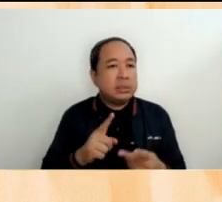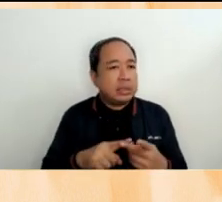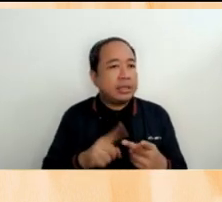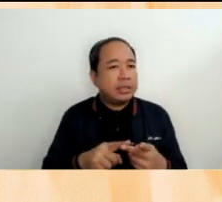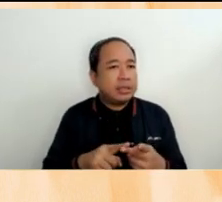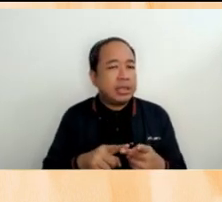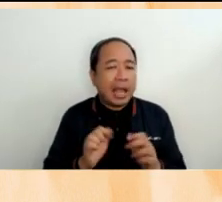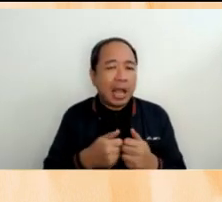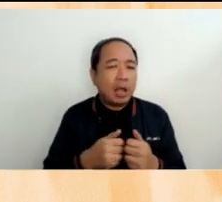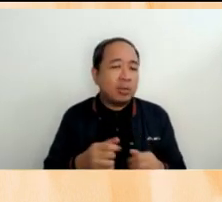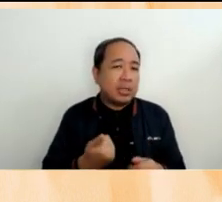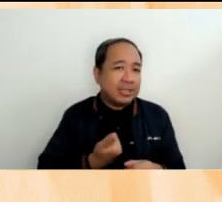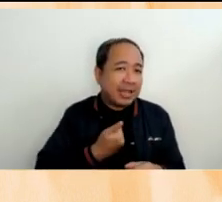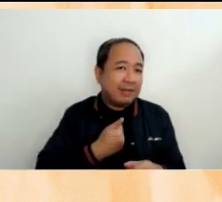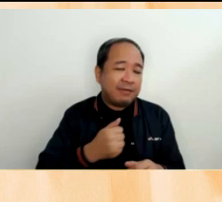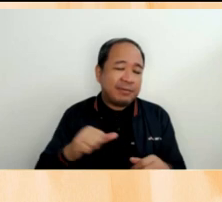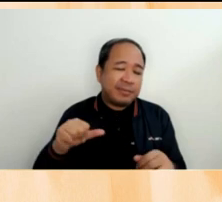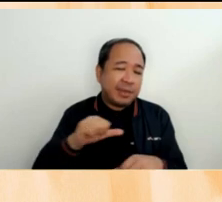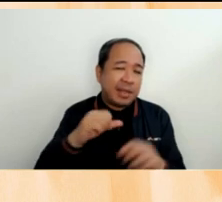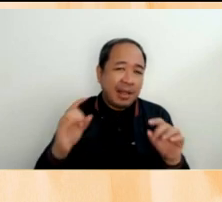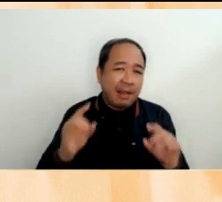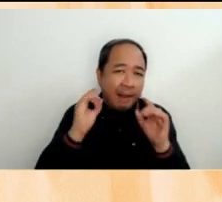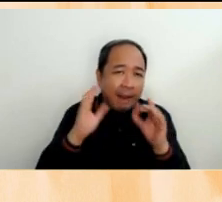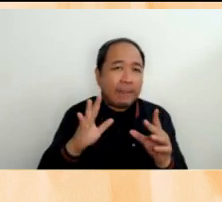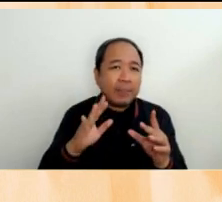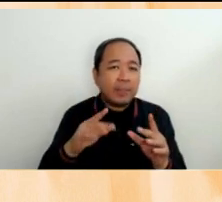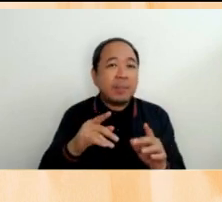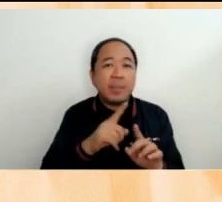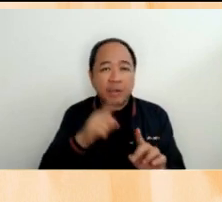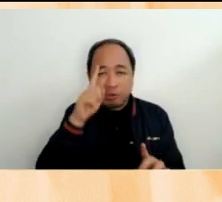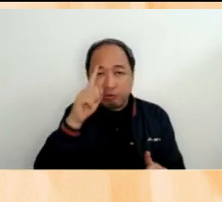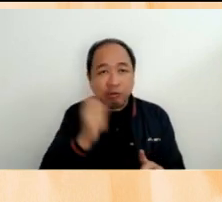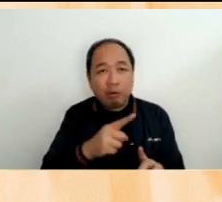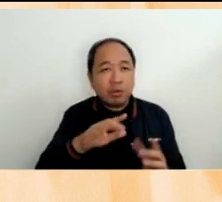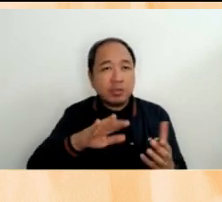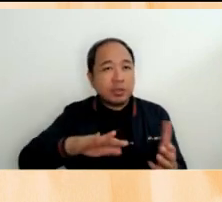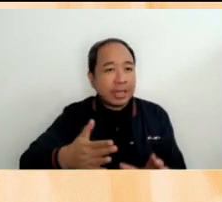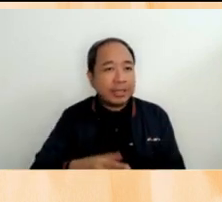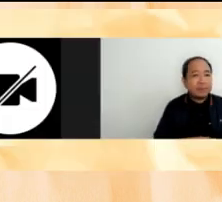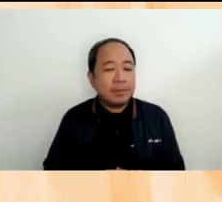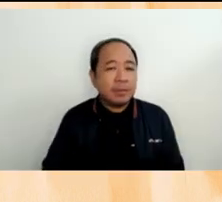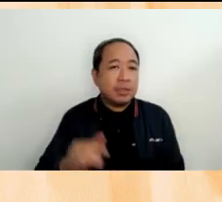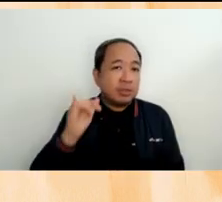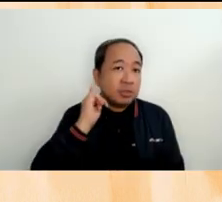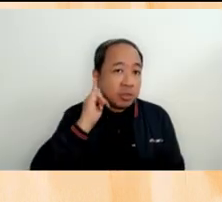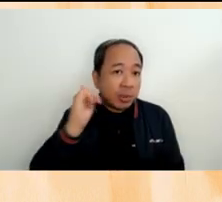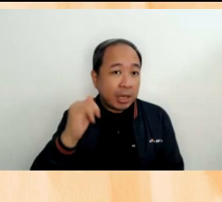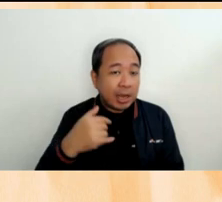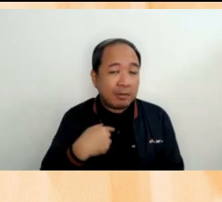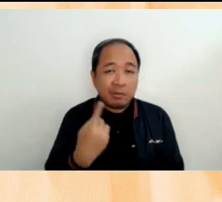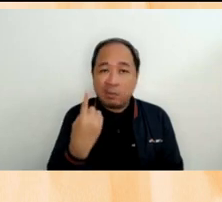happens when stressors and health issues converge, creating an experience of hopelessness and